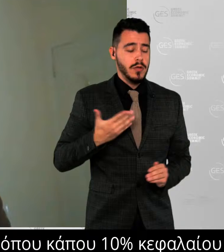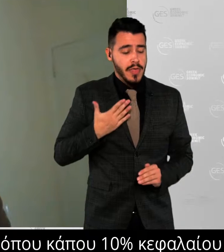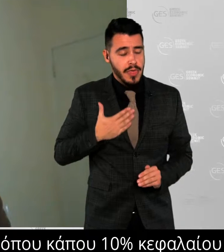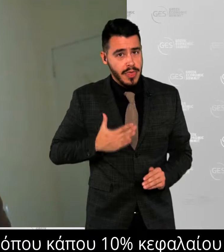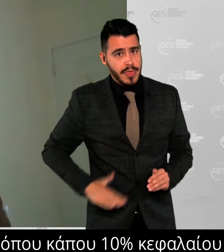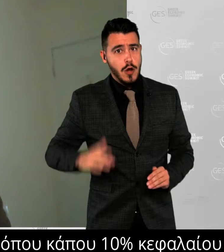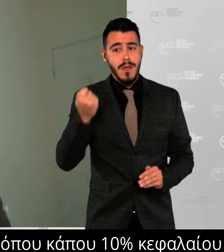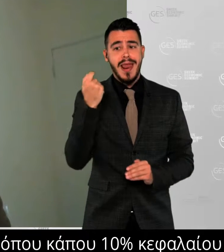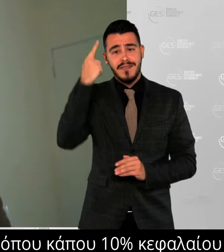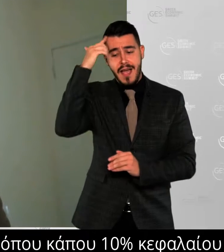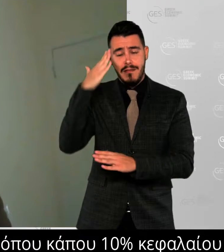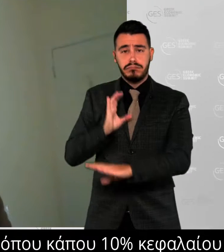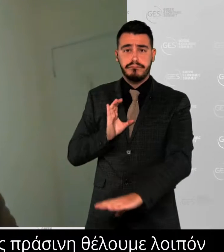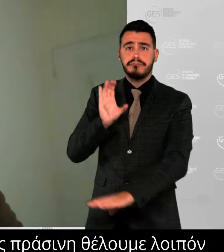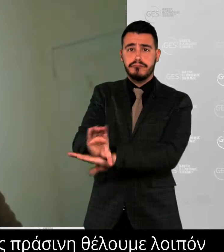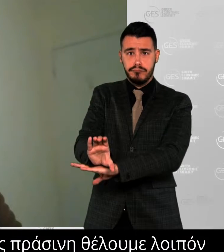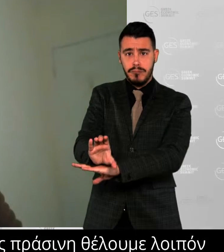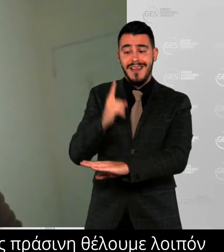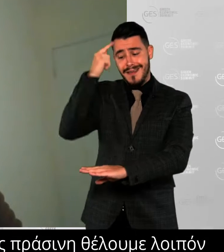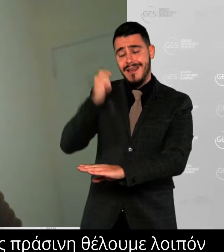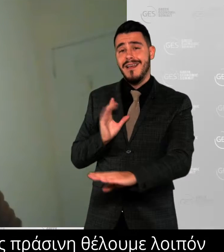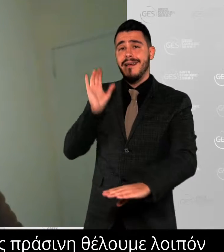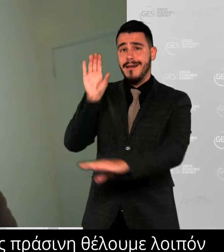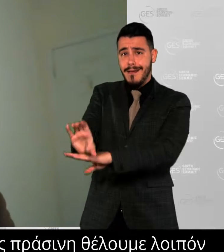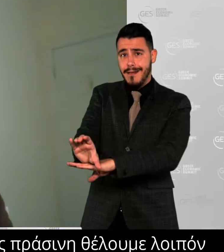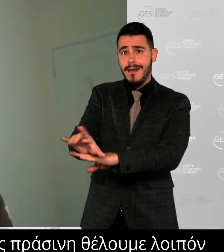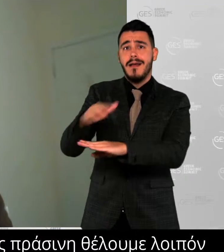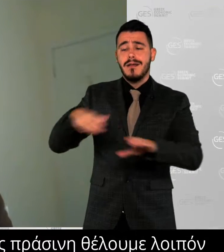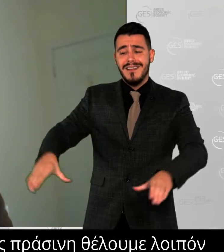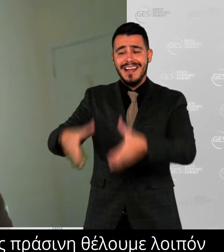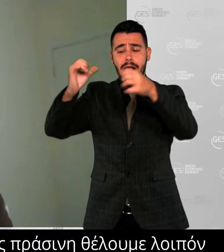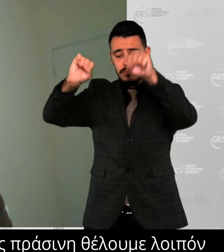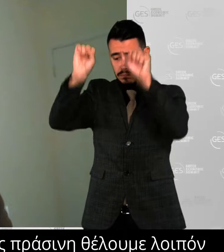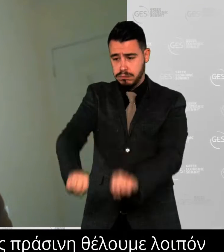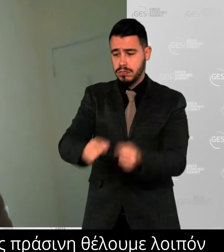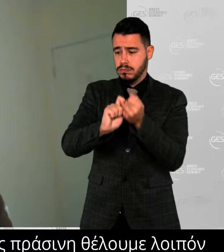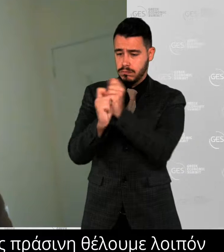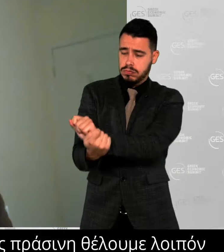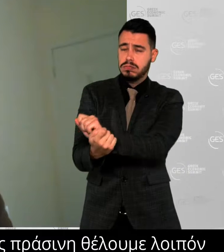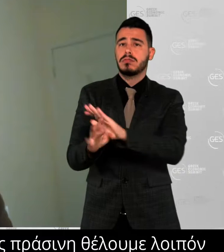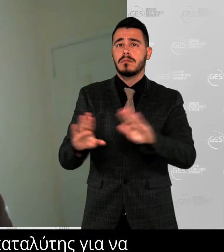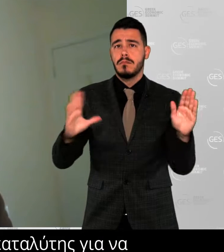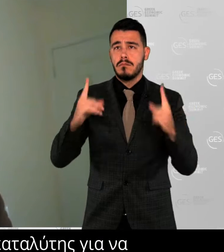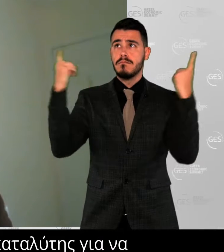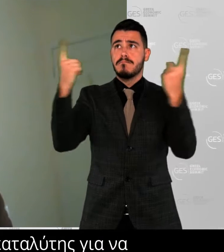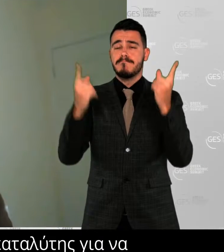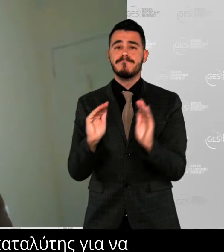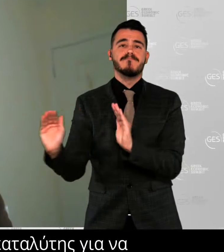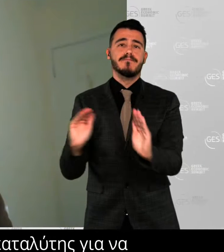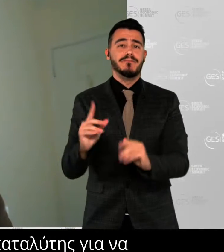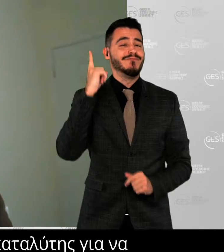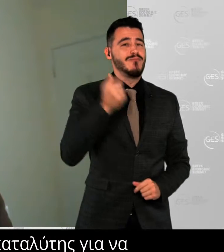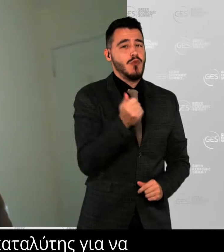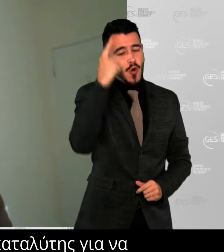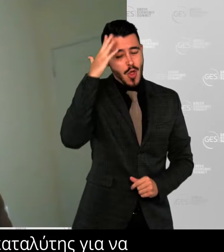catalyzing capital from others, including through structures such as blended finance. But it's not just about the capital. It's not just about the